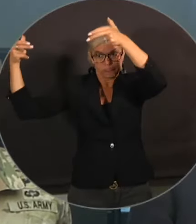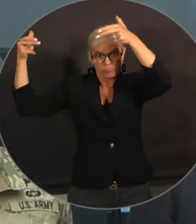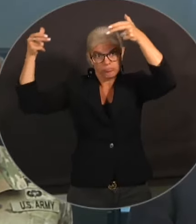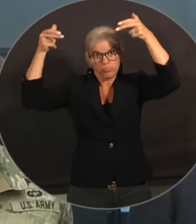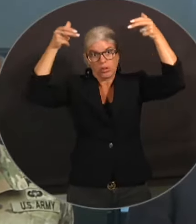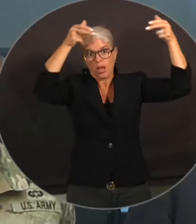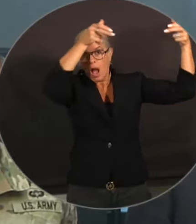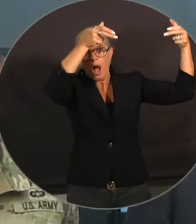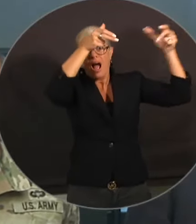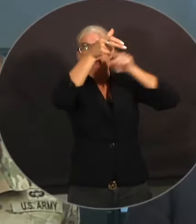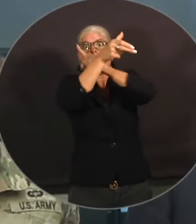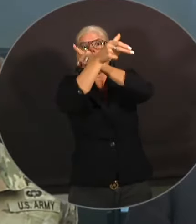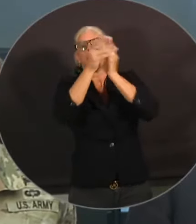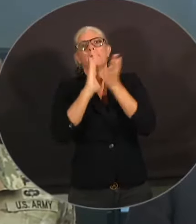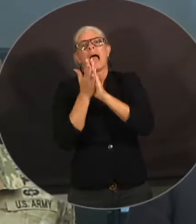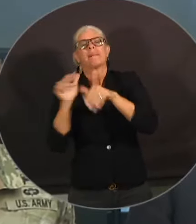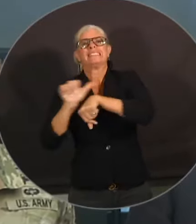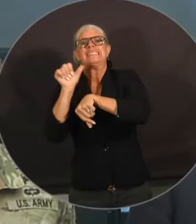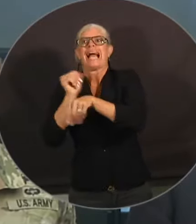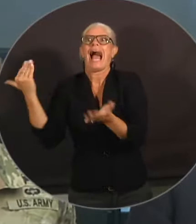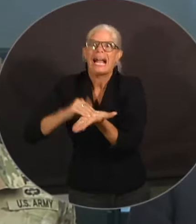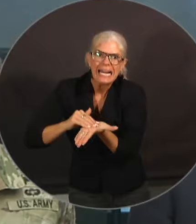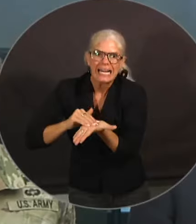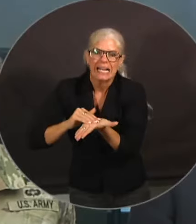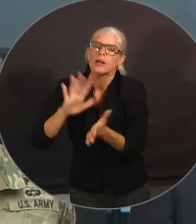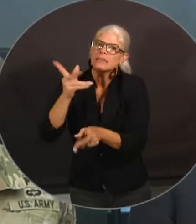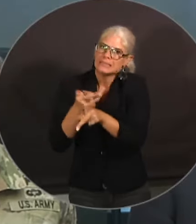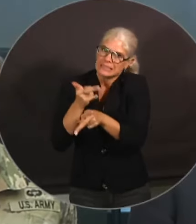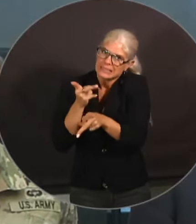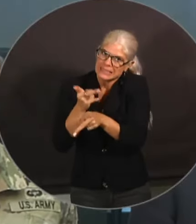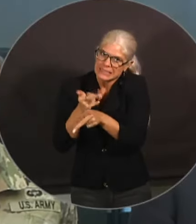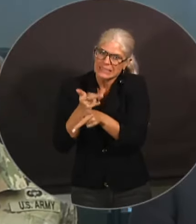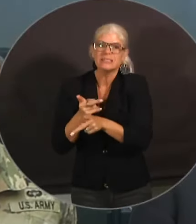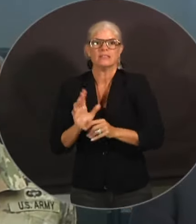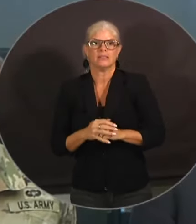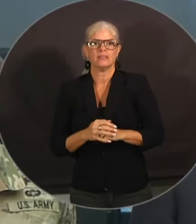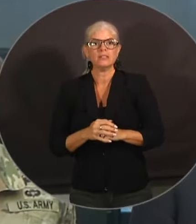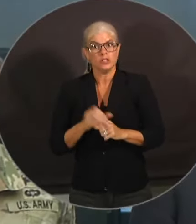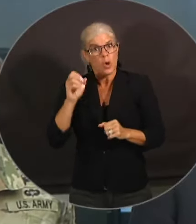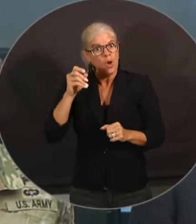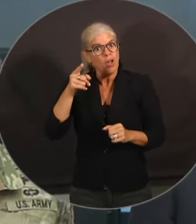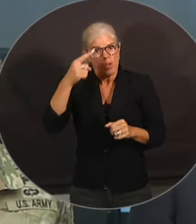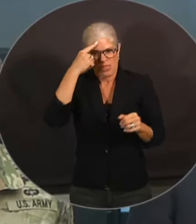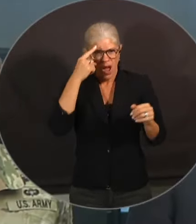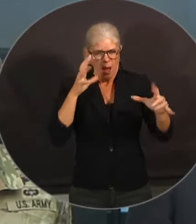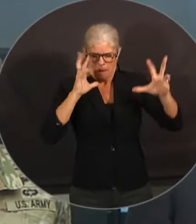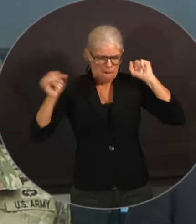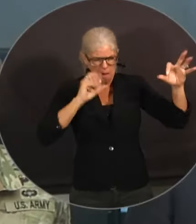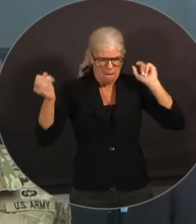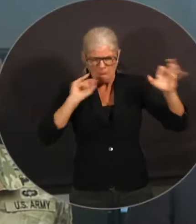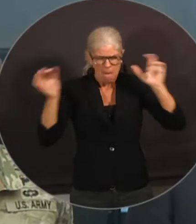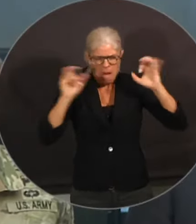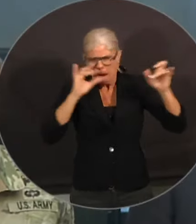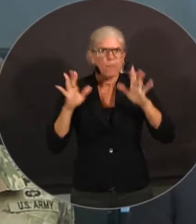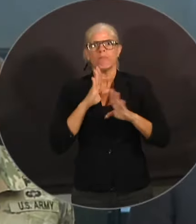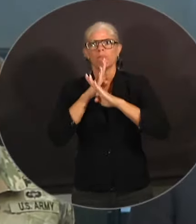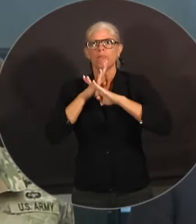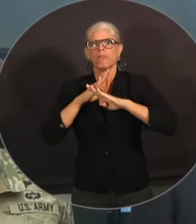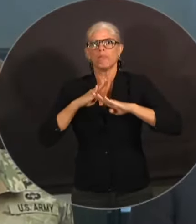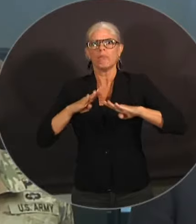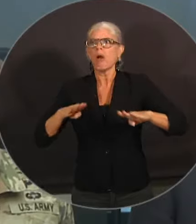and trees start snapping again. So again, if it goes from horrible and terrible to absolutely nothing, there's